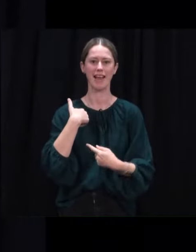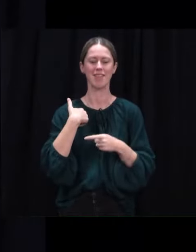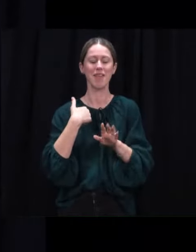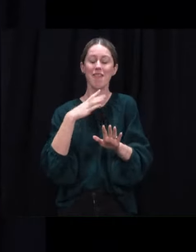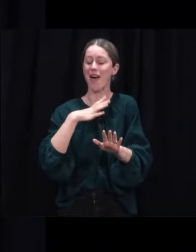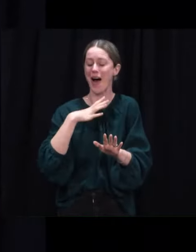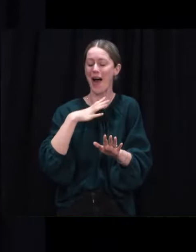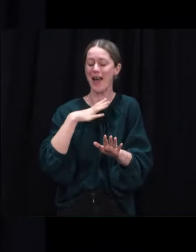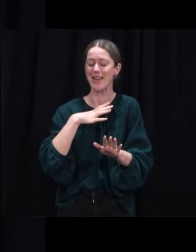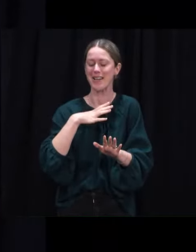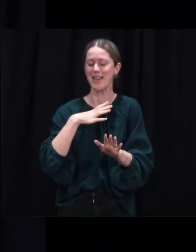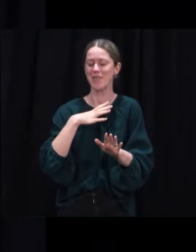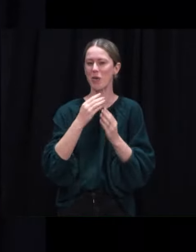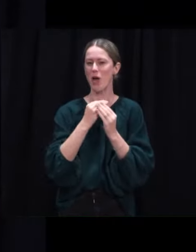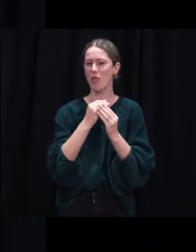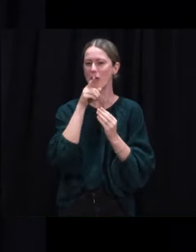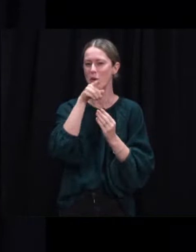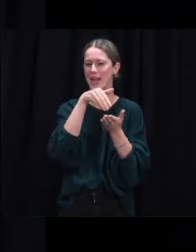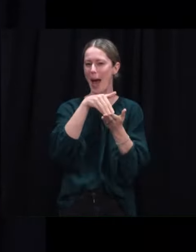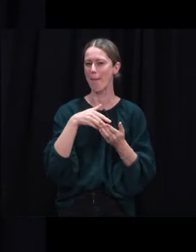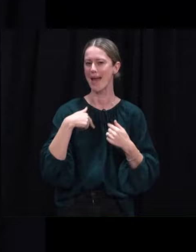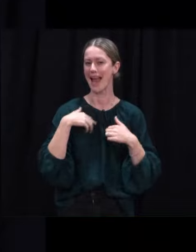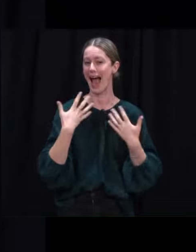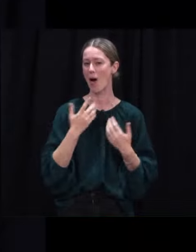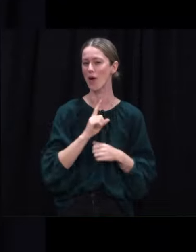that you pay me back by going and getting vaccinated.